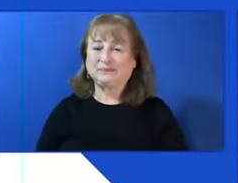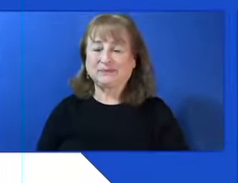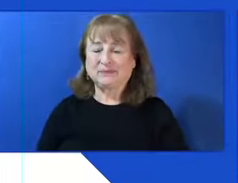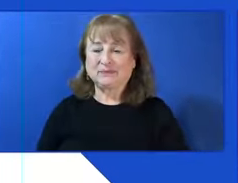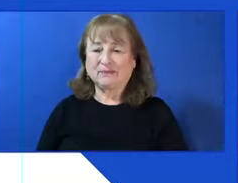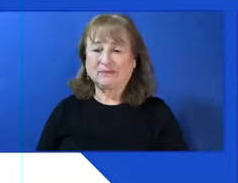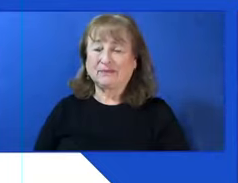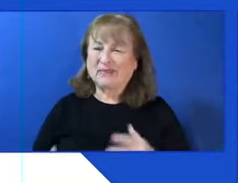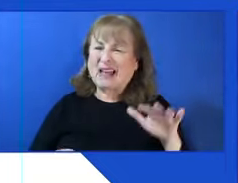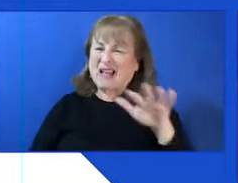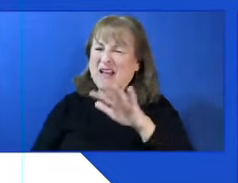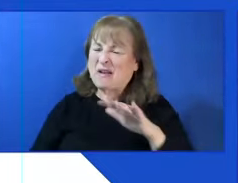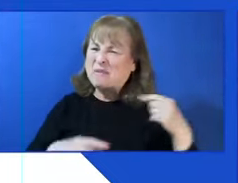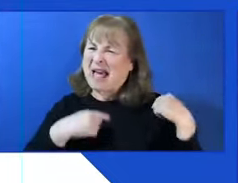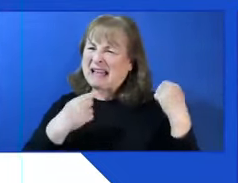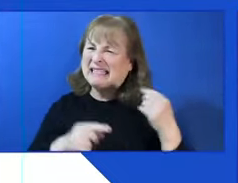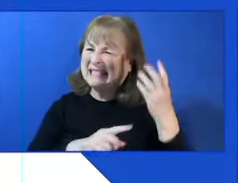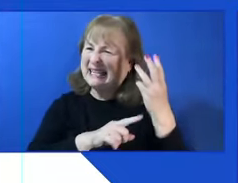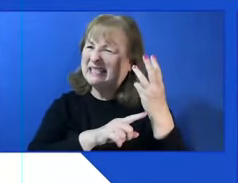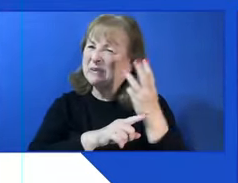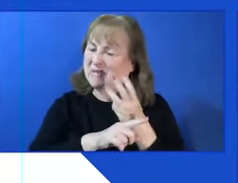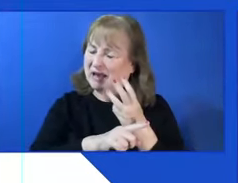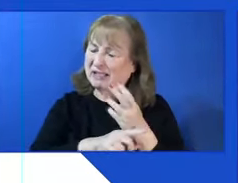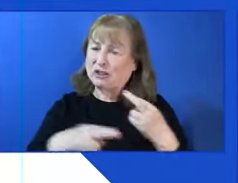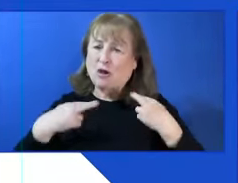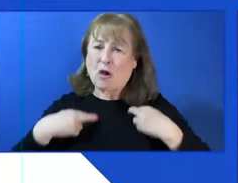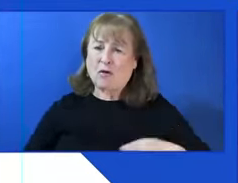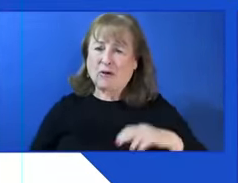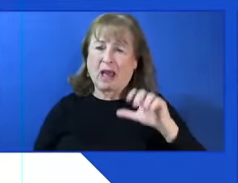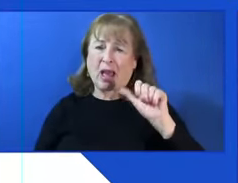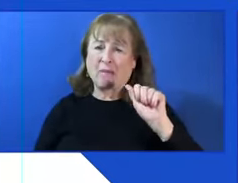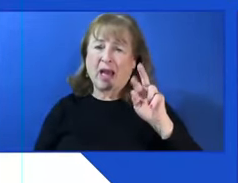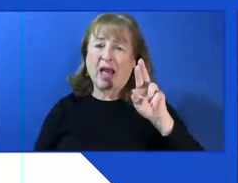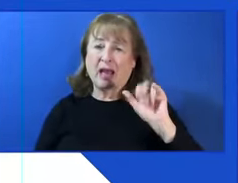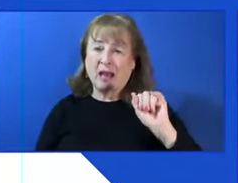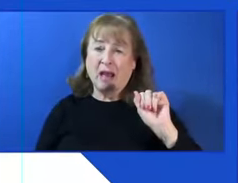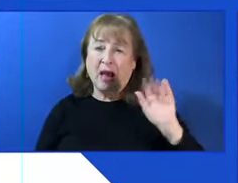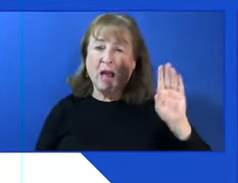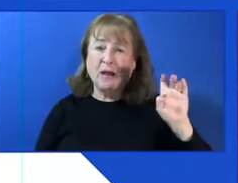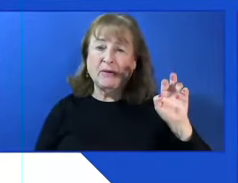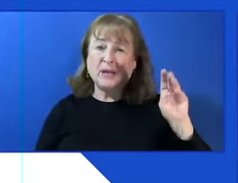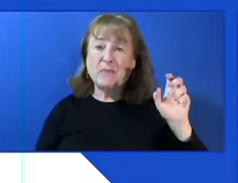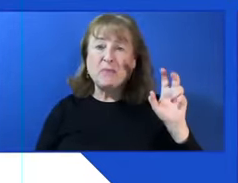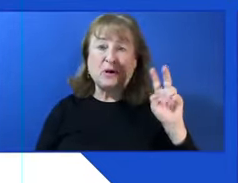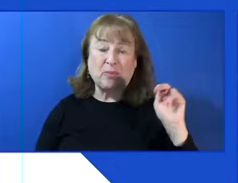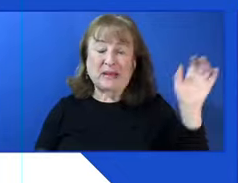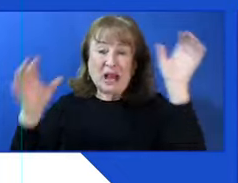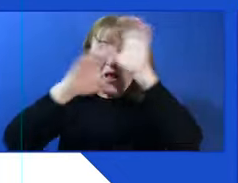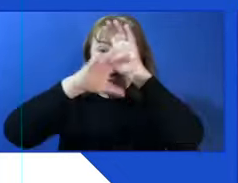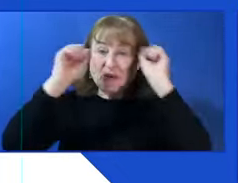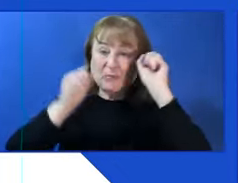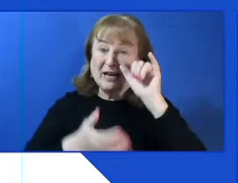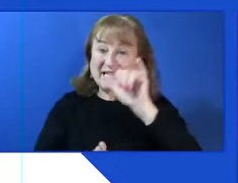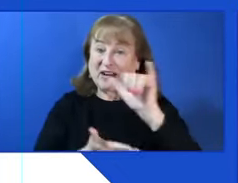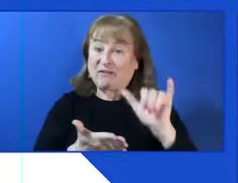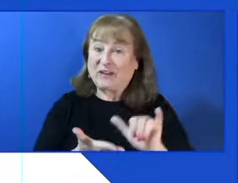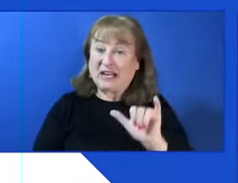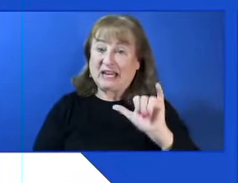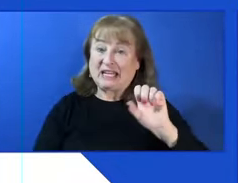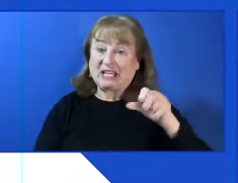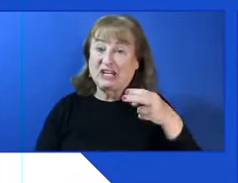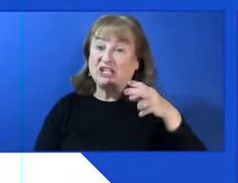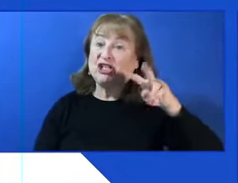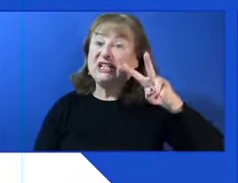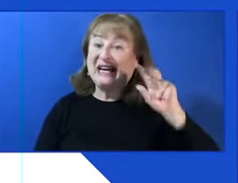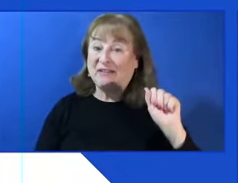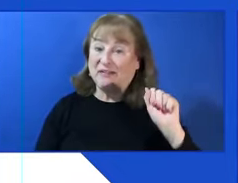For about 6 months, Rabbi Ari Berman, Yeshiva's president, and I